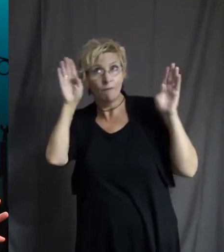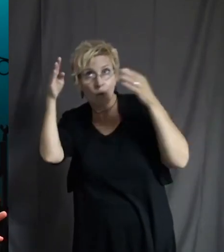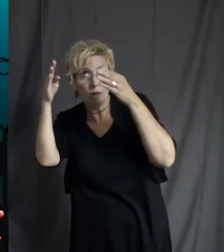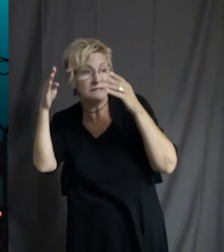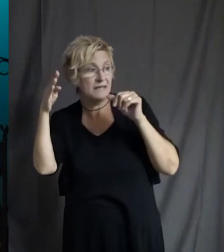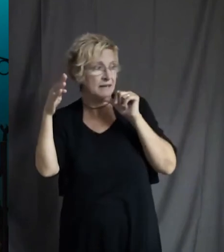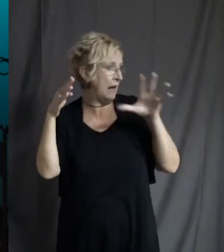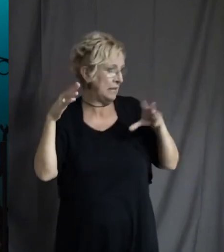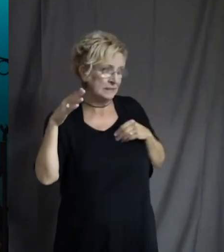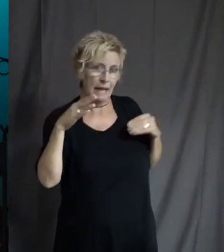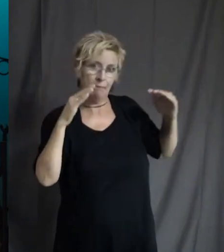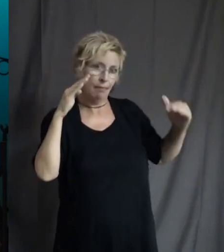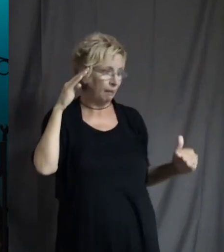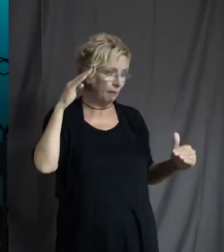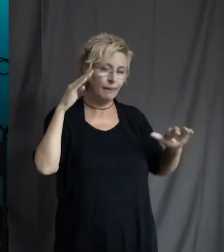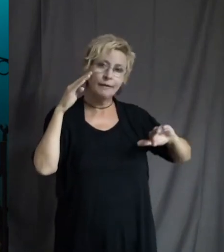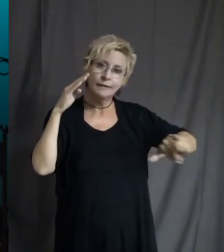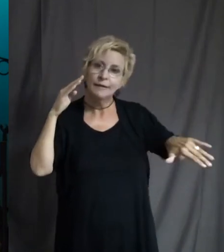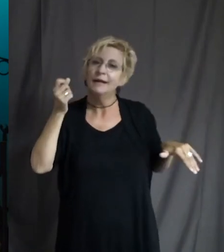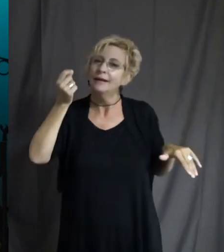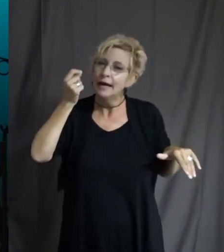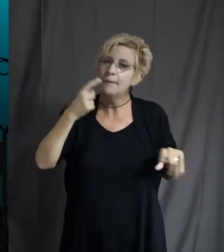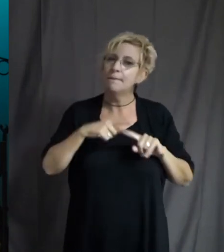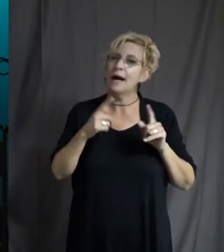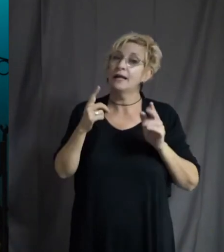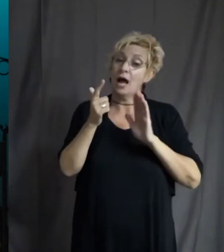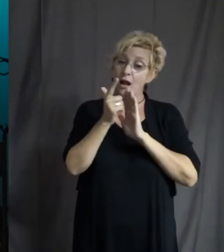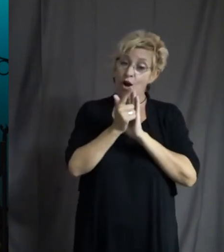lives. But we should also remember that the law of